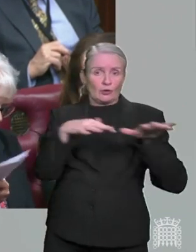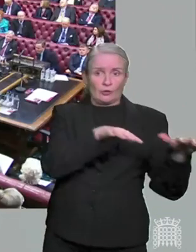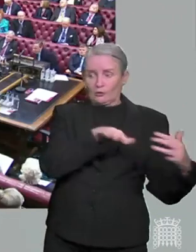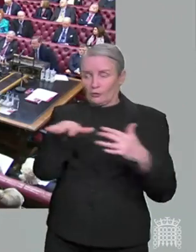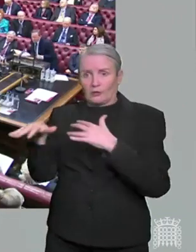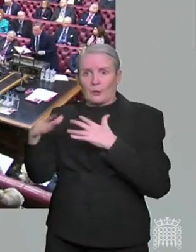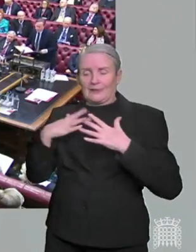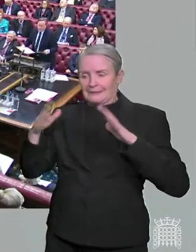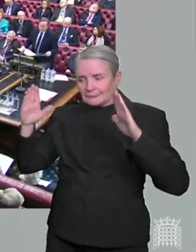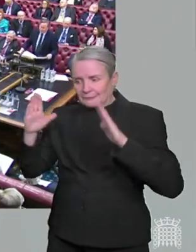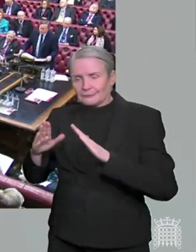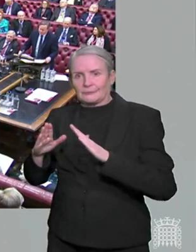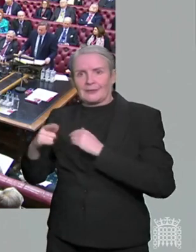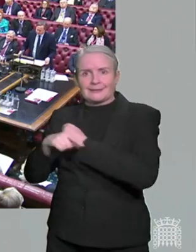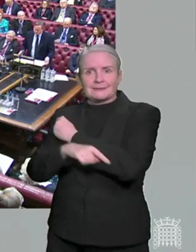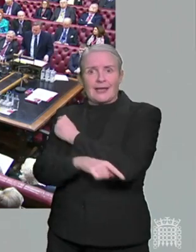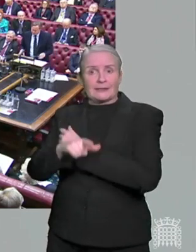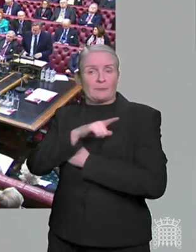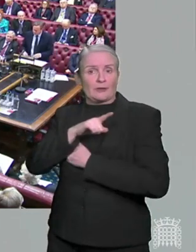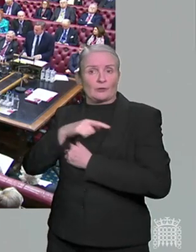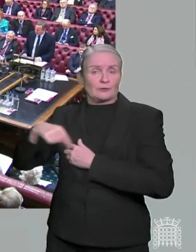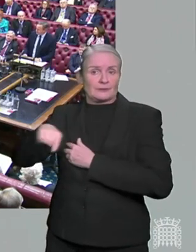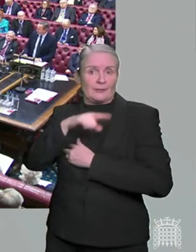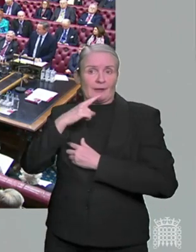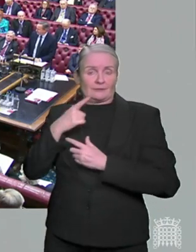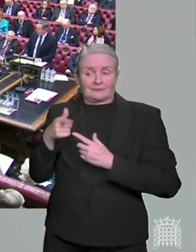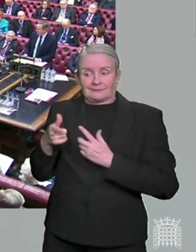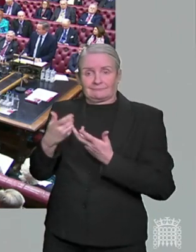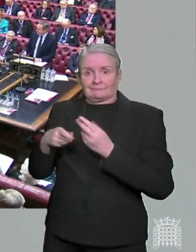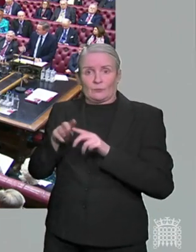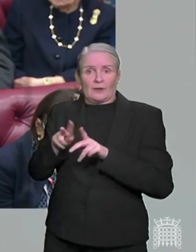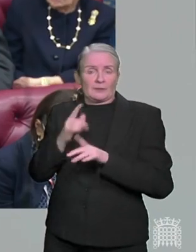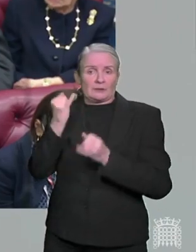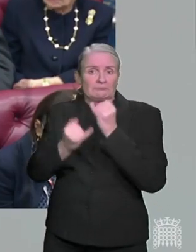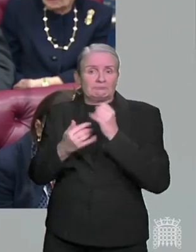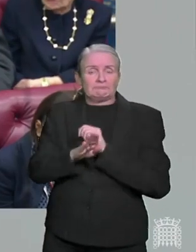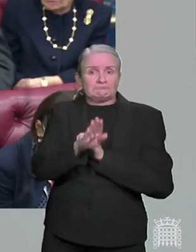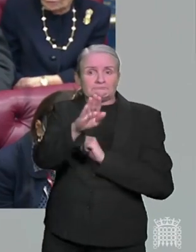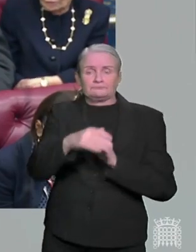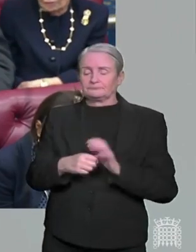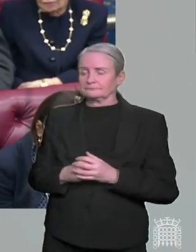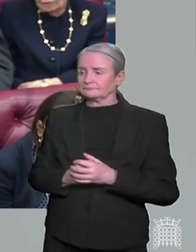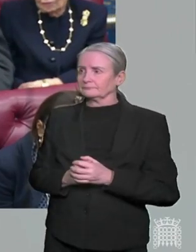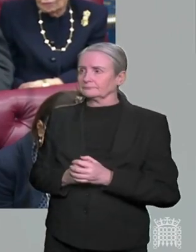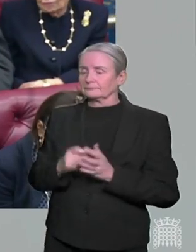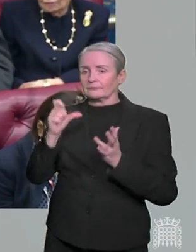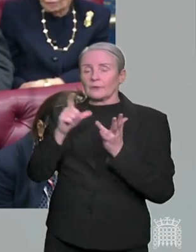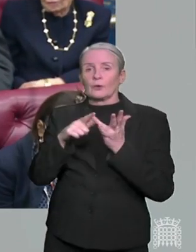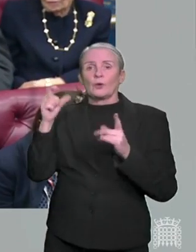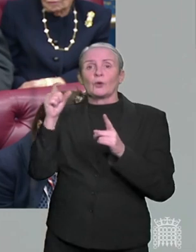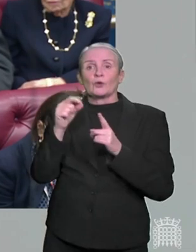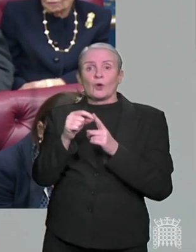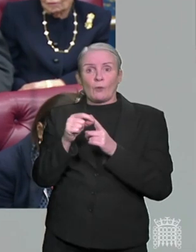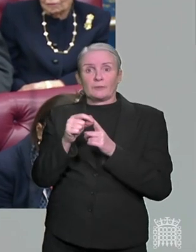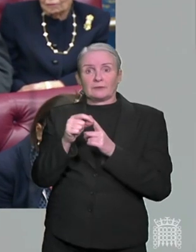costly? Well, what we've done is doubled our commitments to climate finance, and I thought one of the successes of COP was actually that the